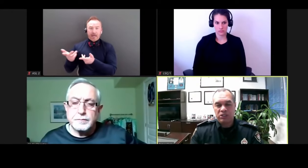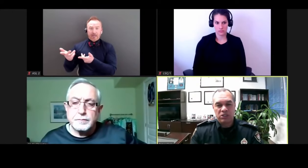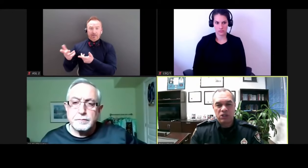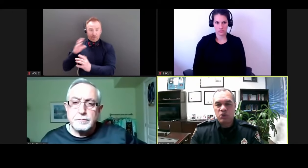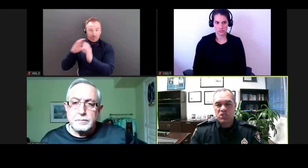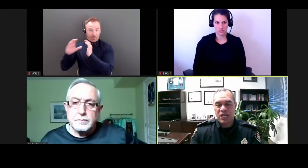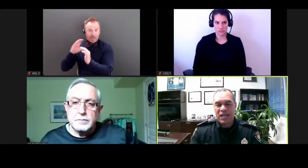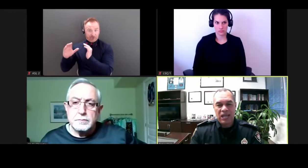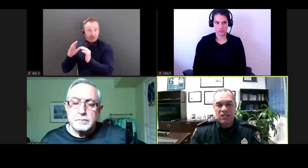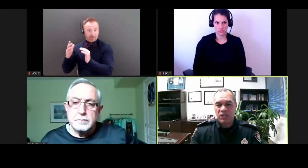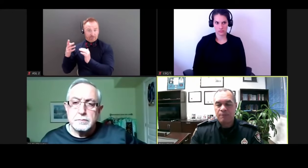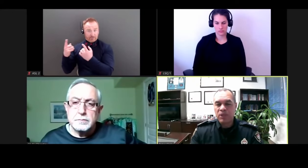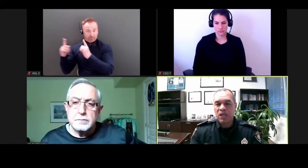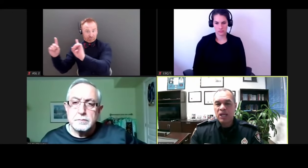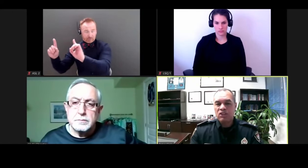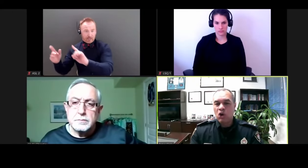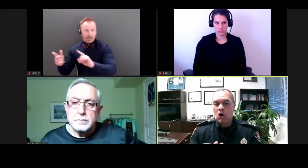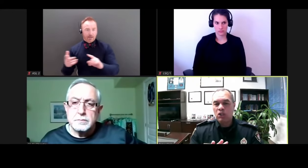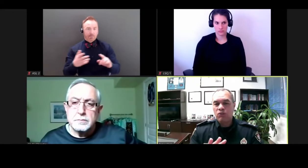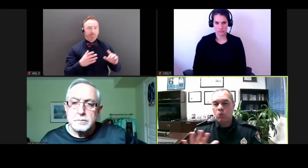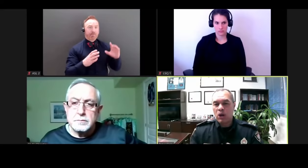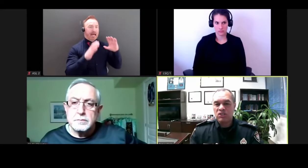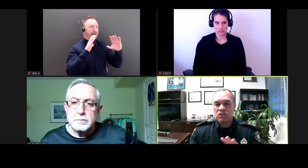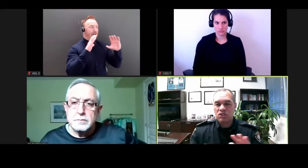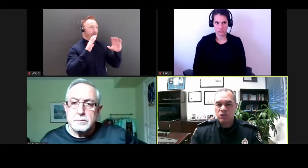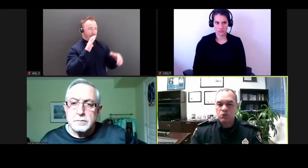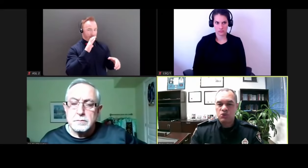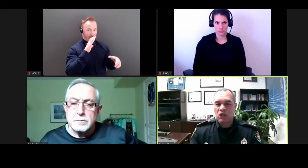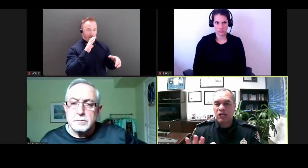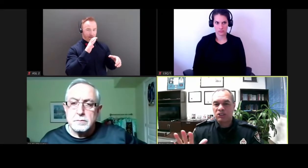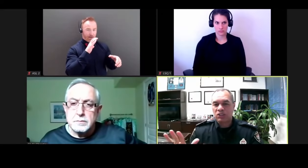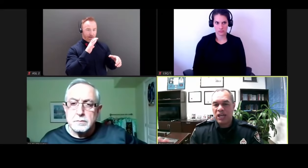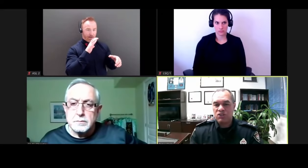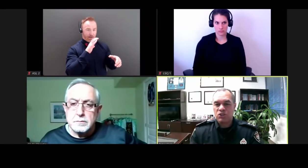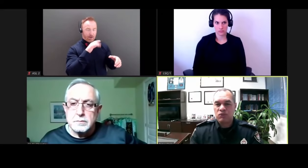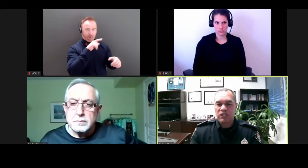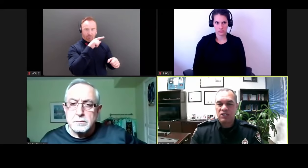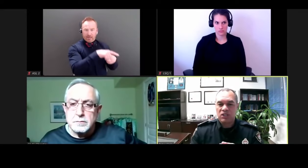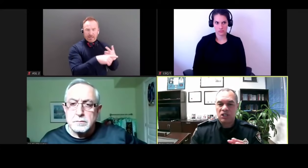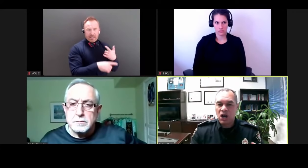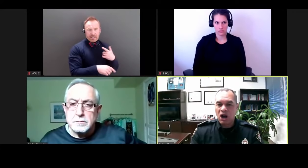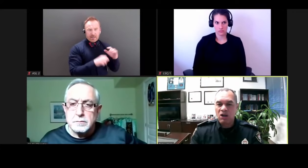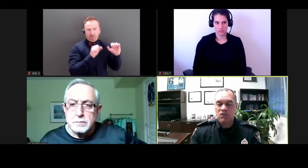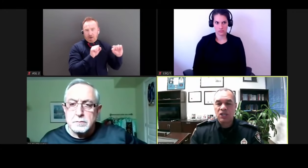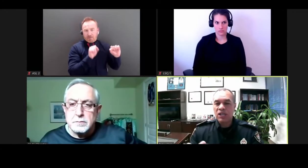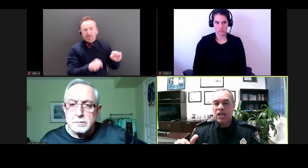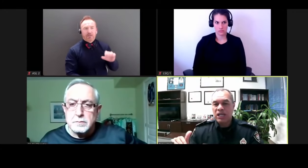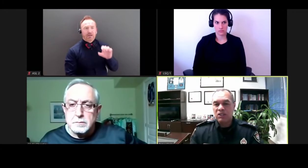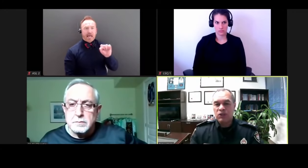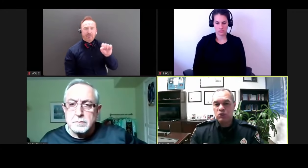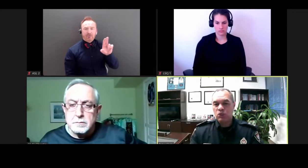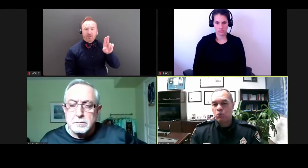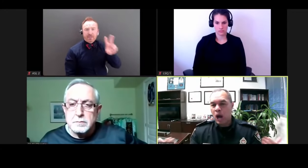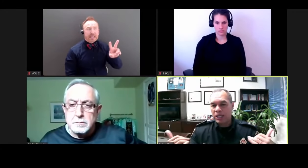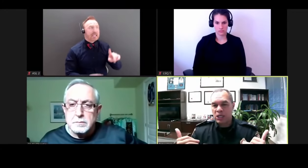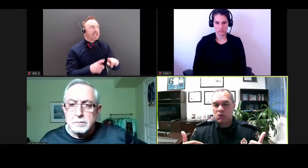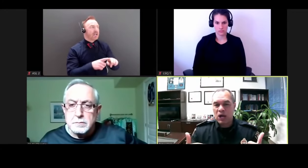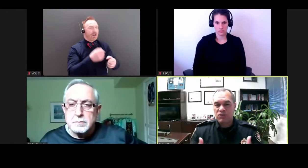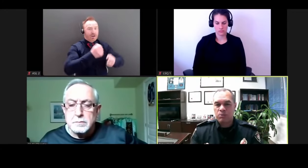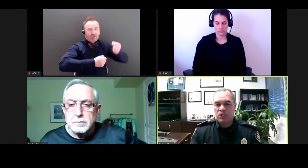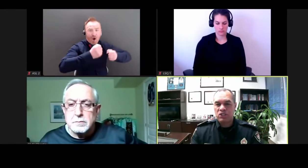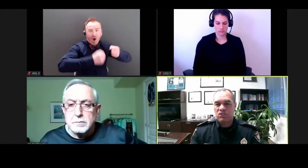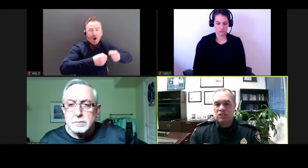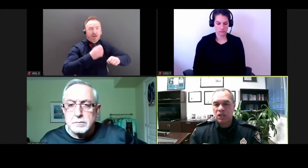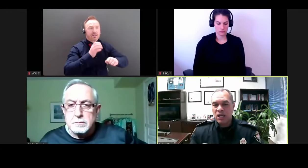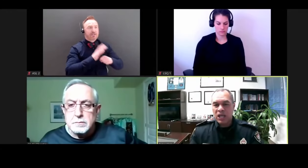ability to negotiate anything is all of the ones and twos, trucks and SUVs and cars and individuals walking across